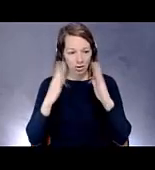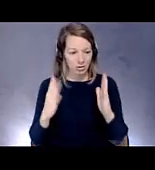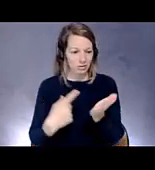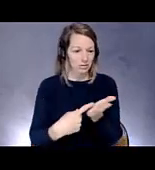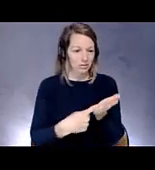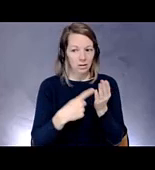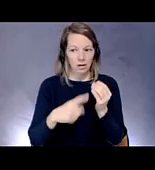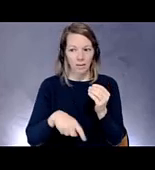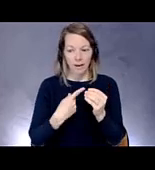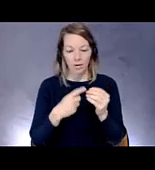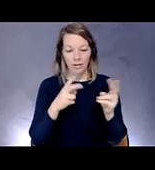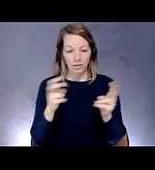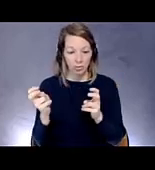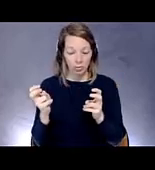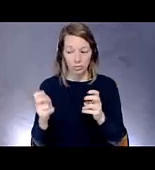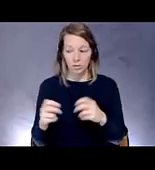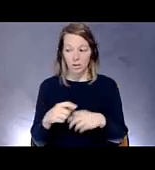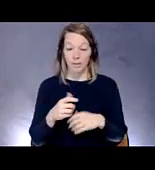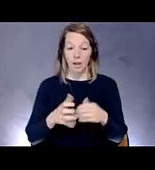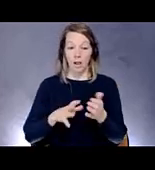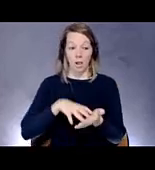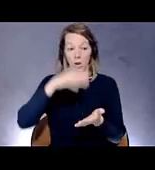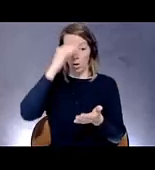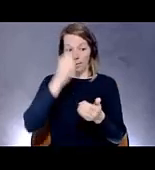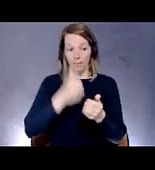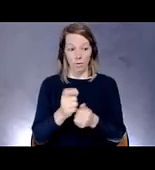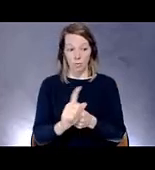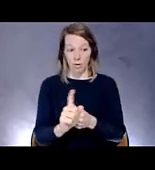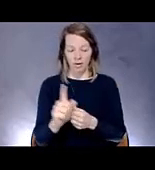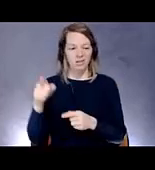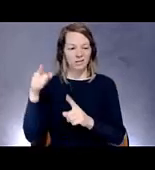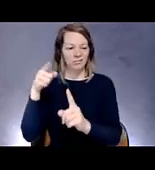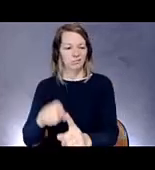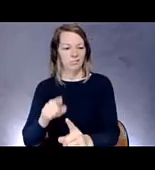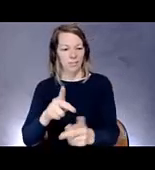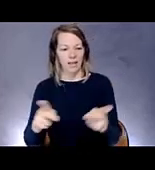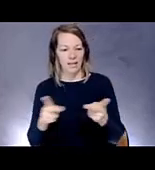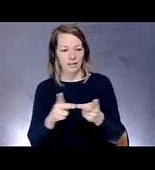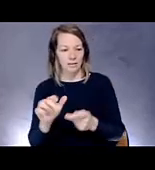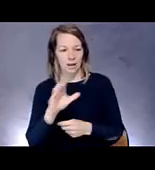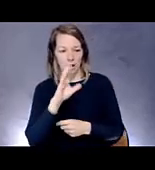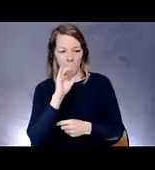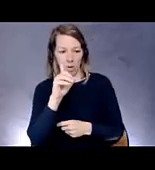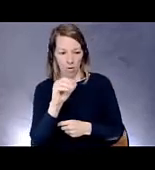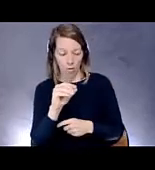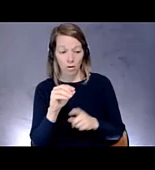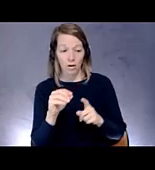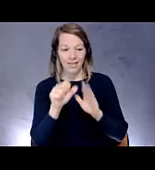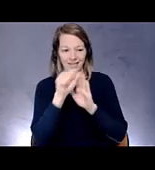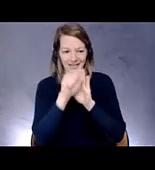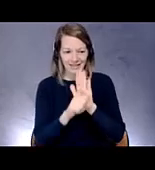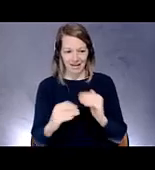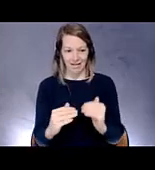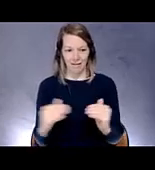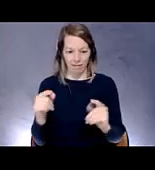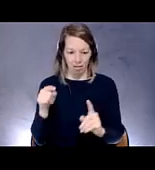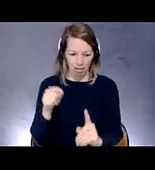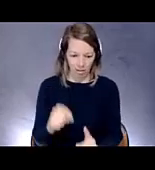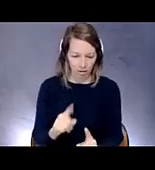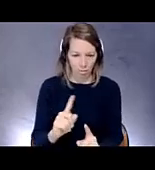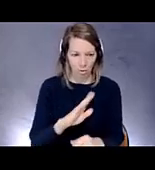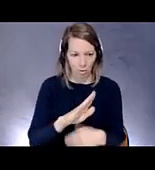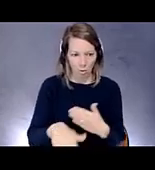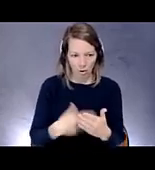issues, but where I really learned the most is places like Colorado, because the states are the place where all